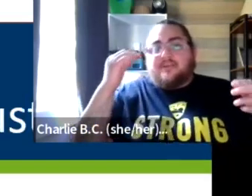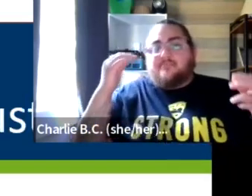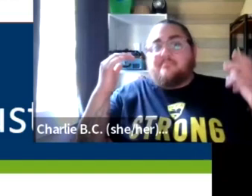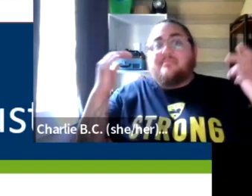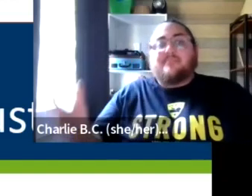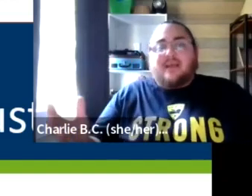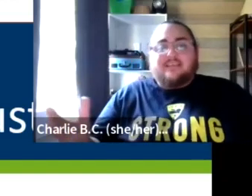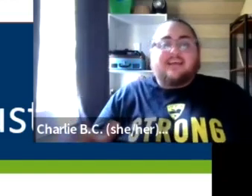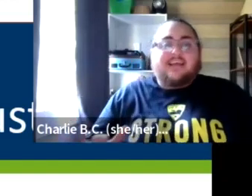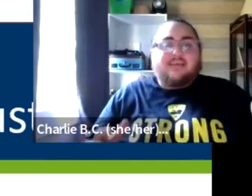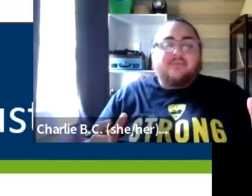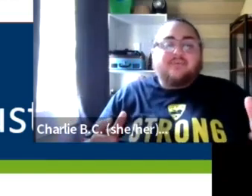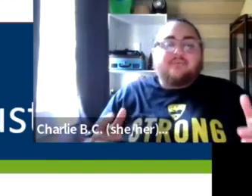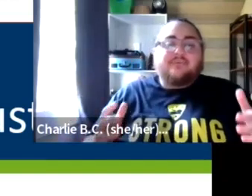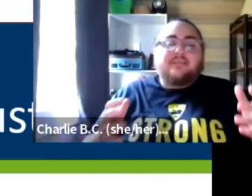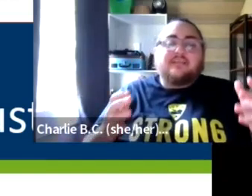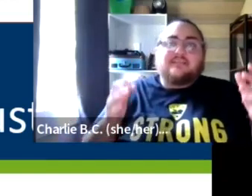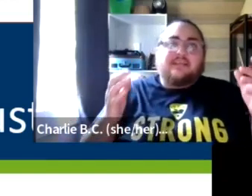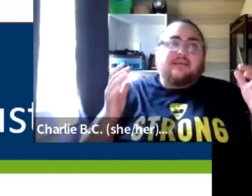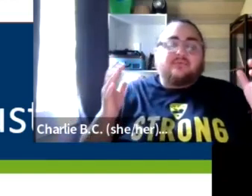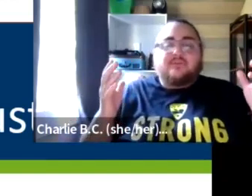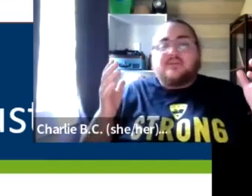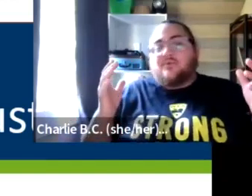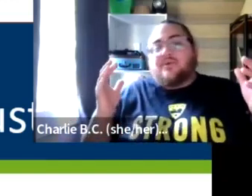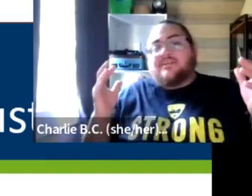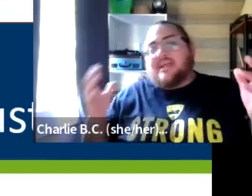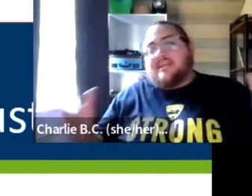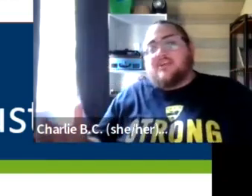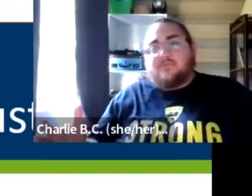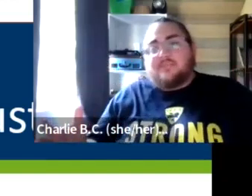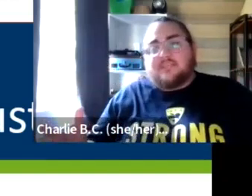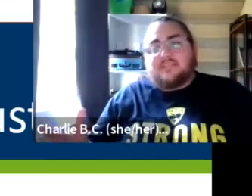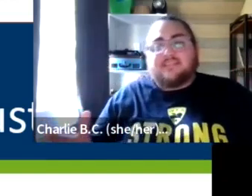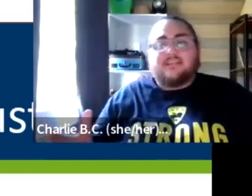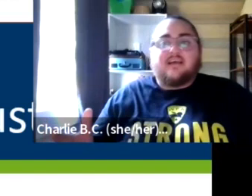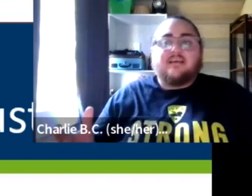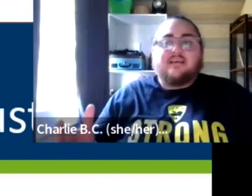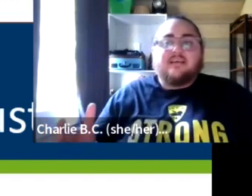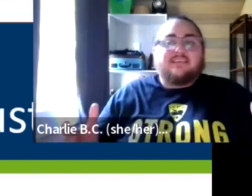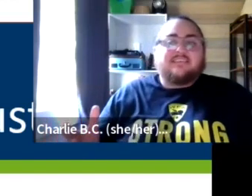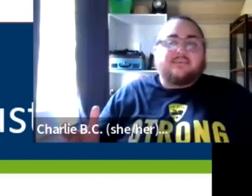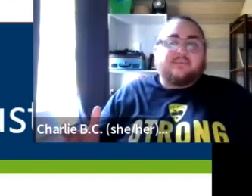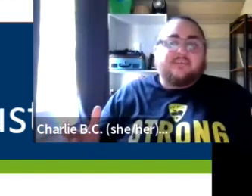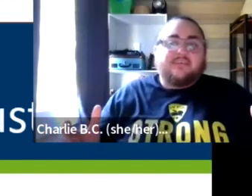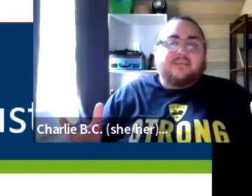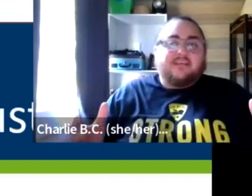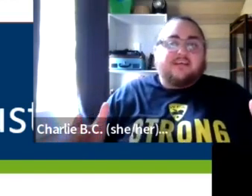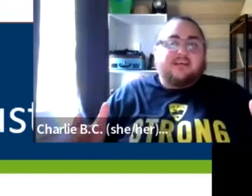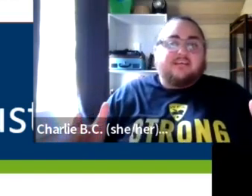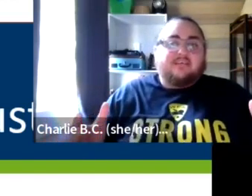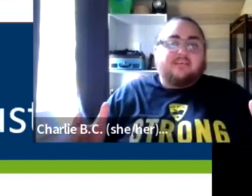we try to minimize, we don't ever really like to say that we're working to end homelessness. That's not